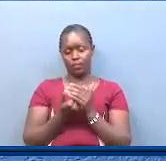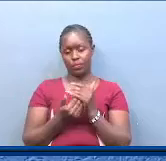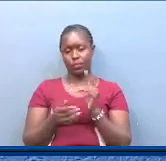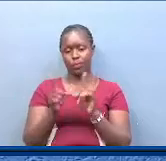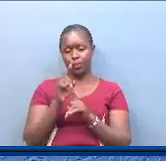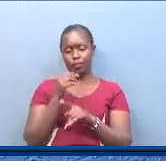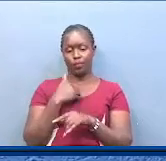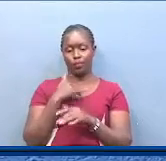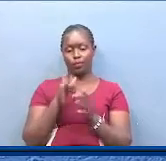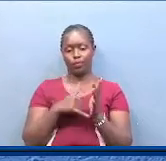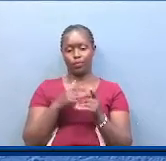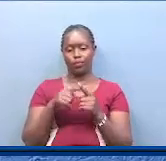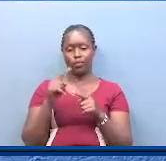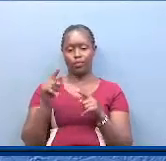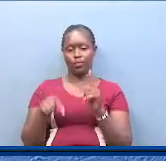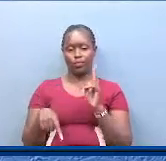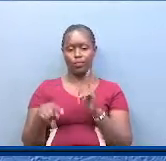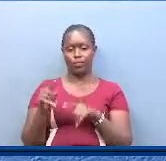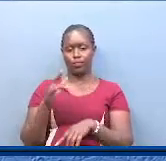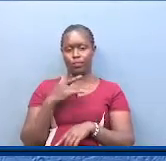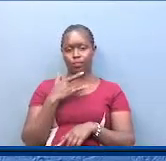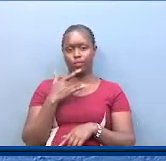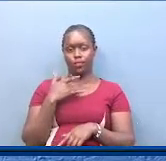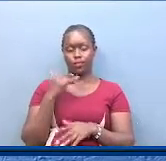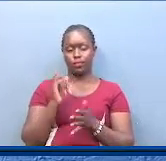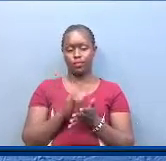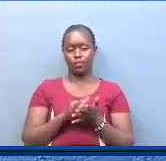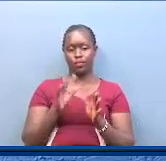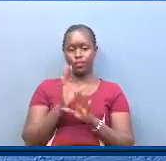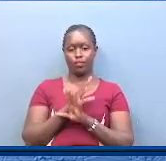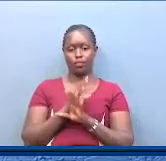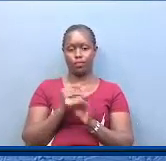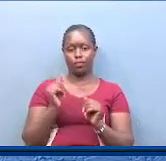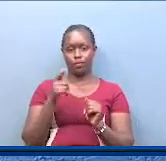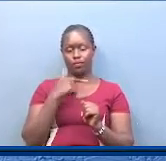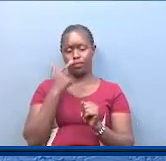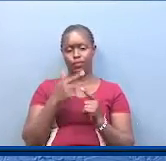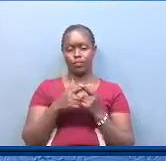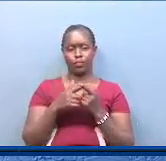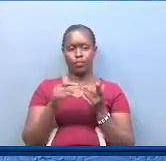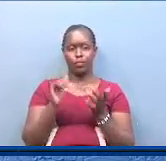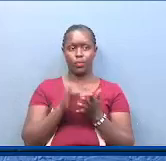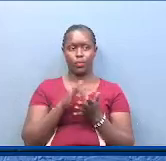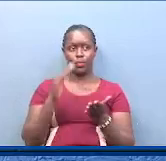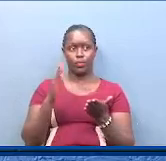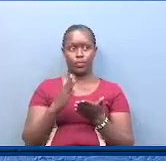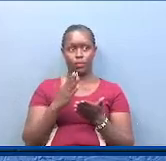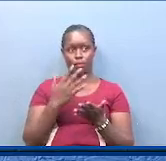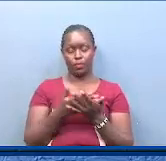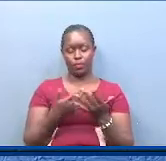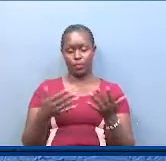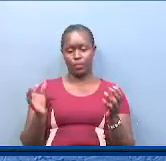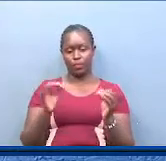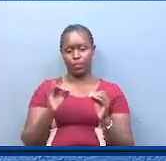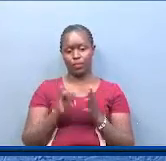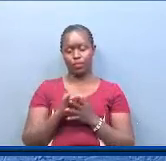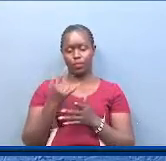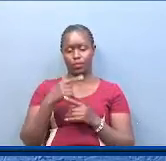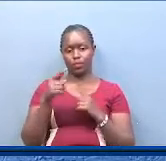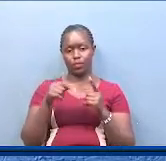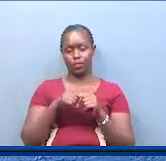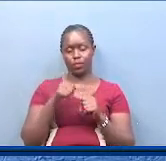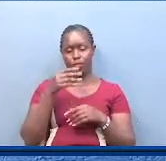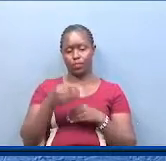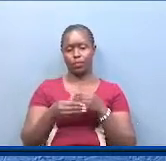There's just that dynastic feeling that the president holds the presidency. It is not private property. Neither can we talk about